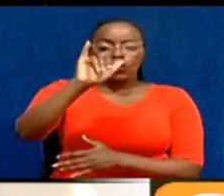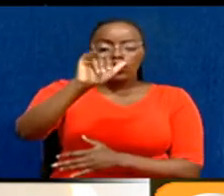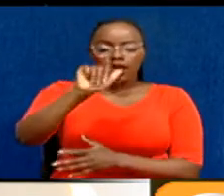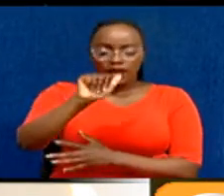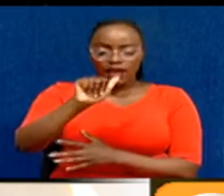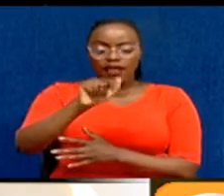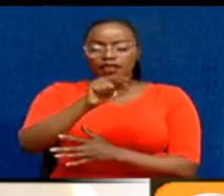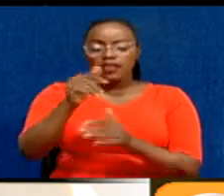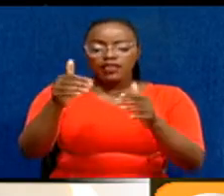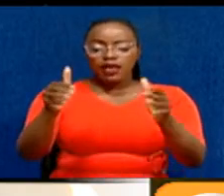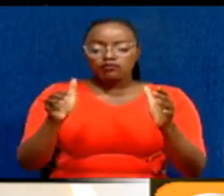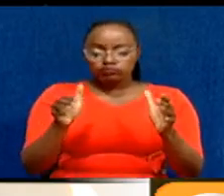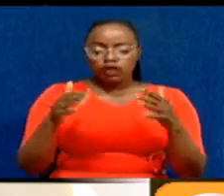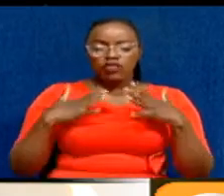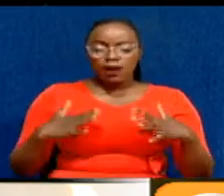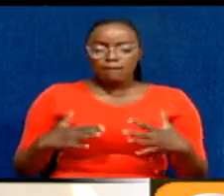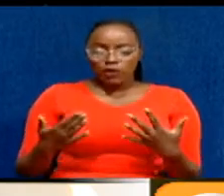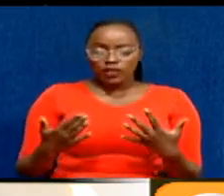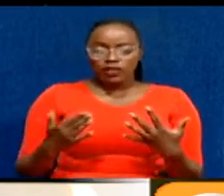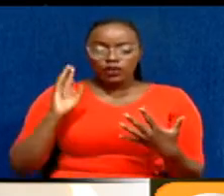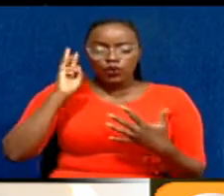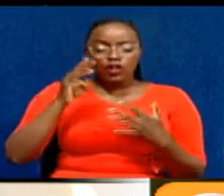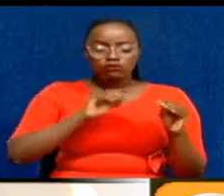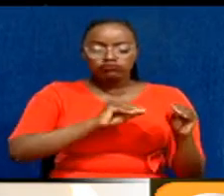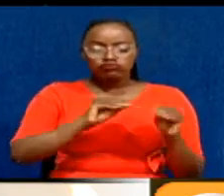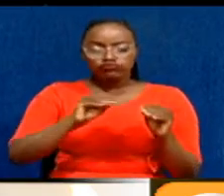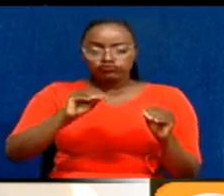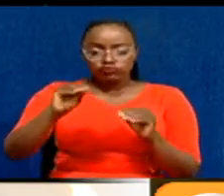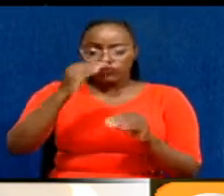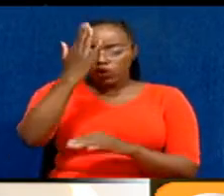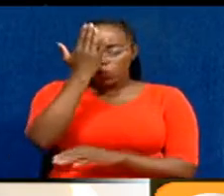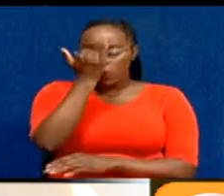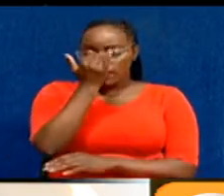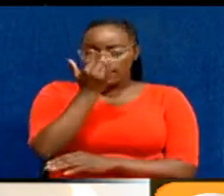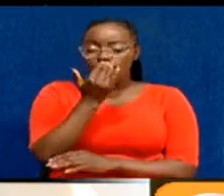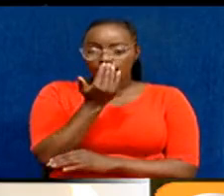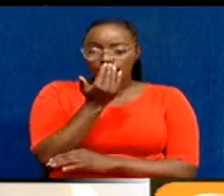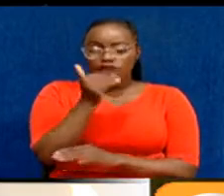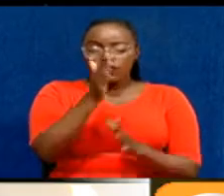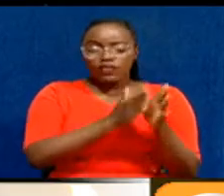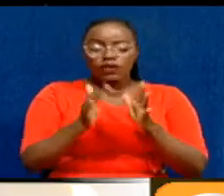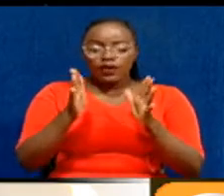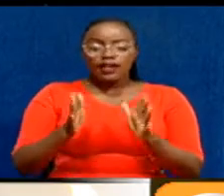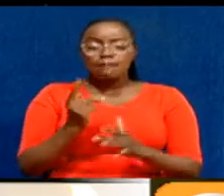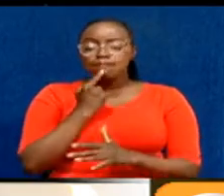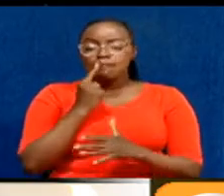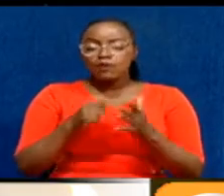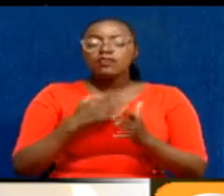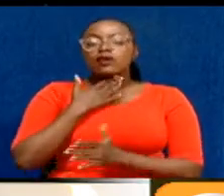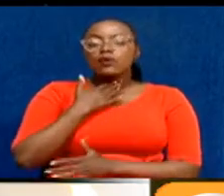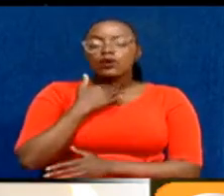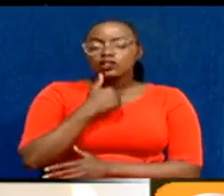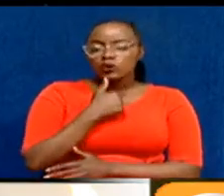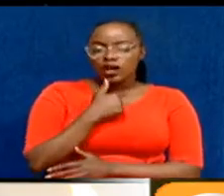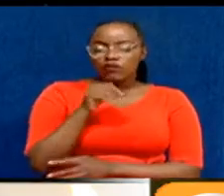the casket will be or will be making its way, because the organizers say that they want to